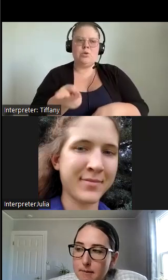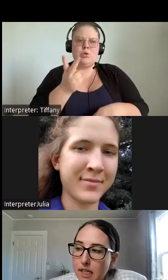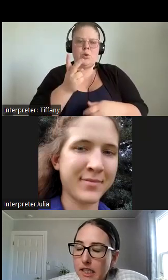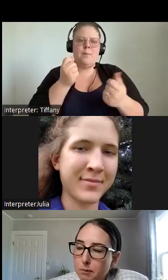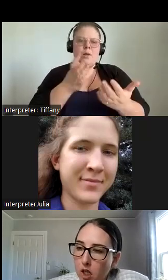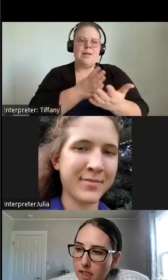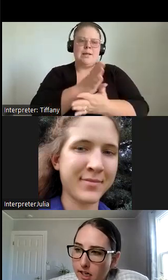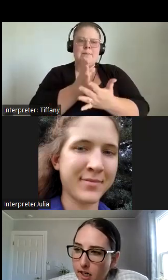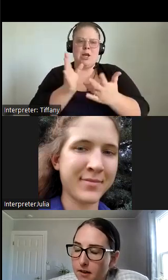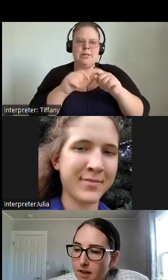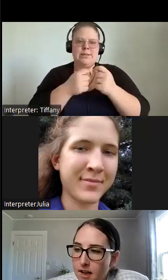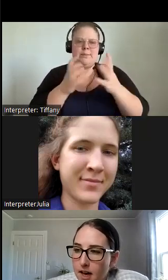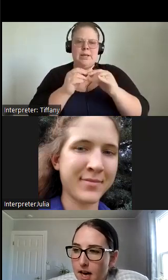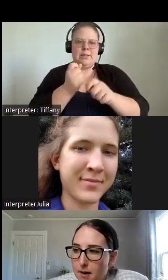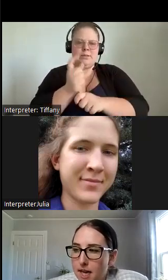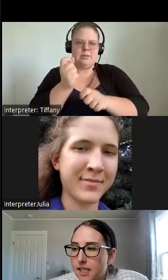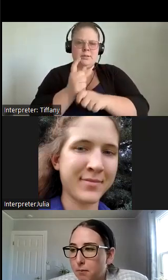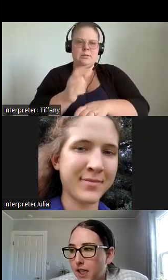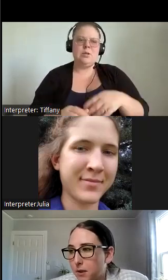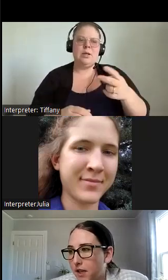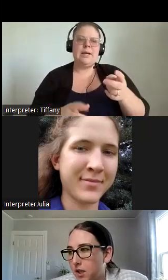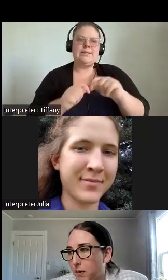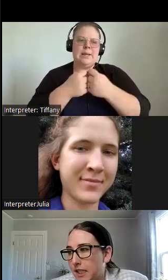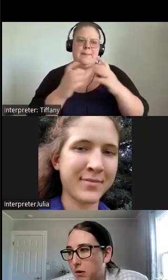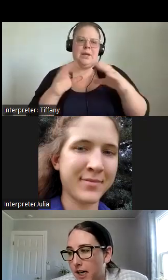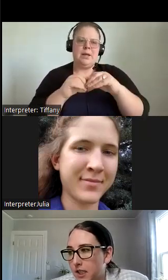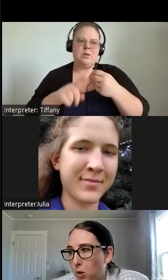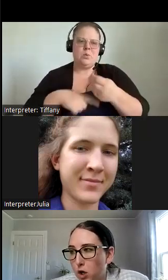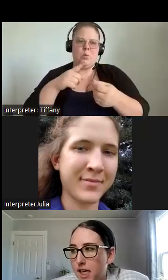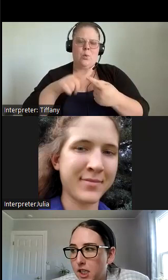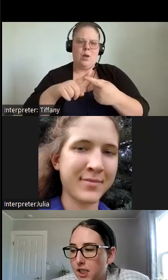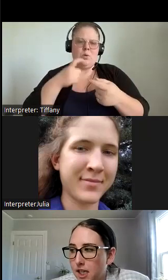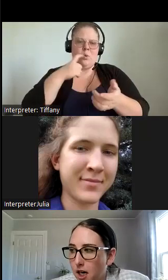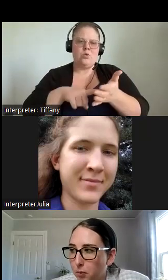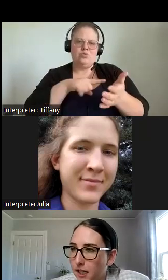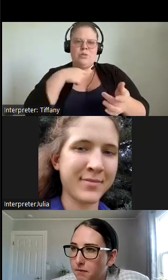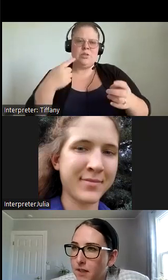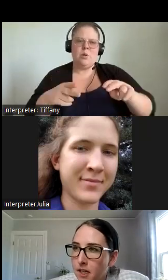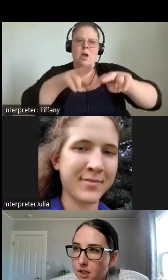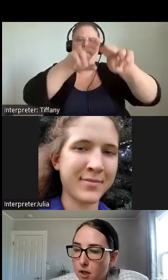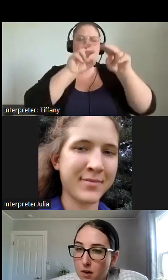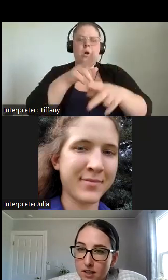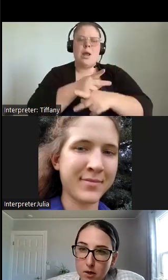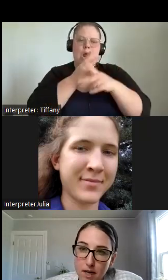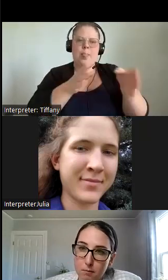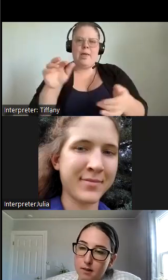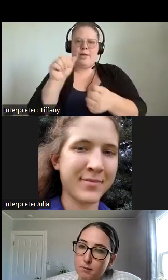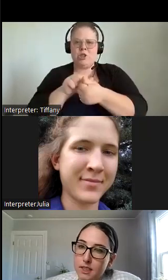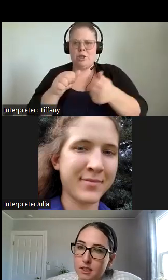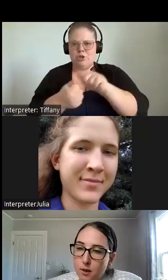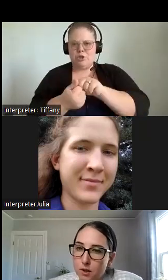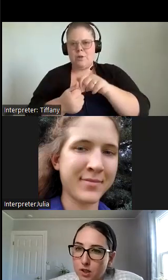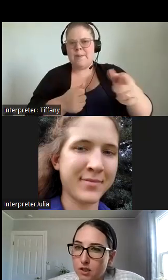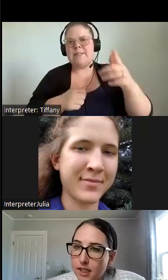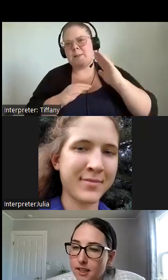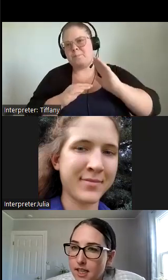multidisciplinary team meetings per year, and team meetings when there's rising risk or changes to the care plan. These are minimums,